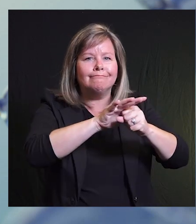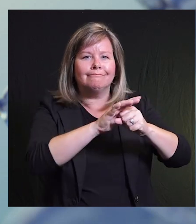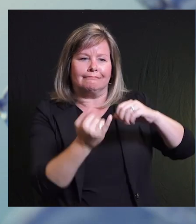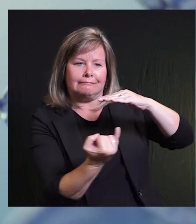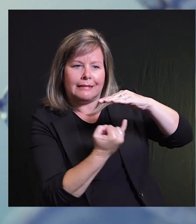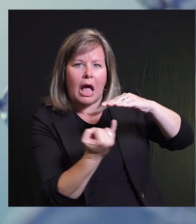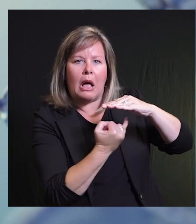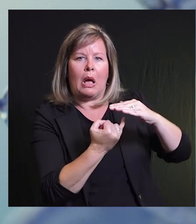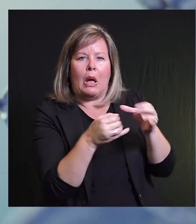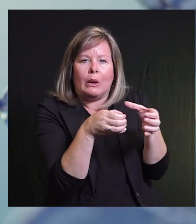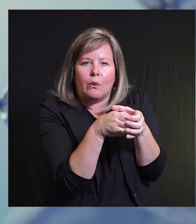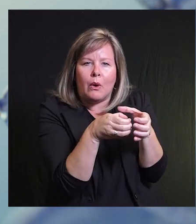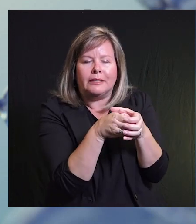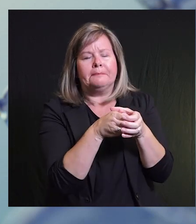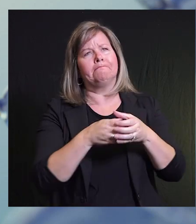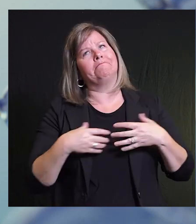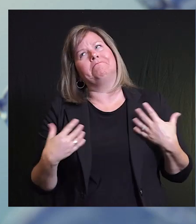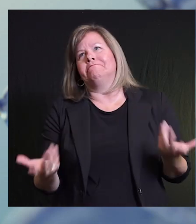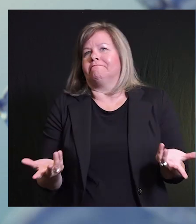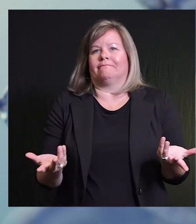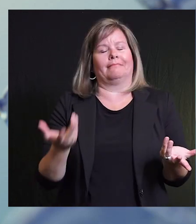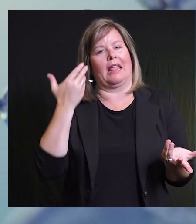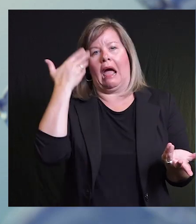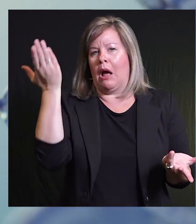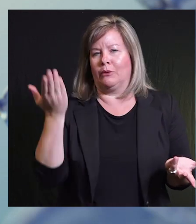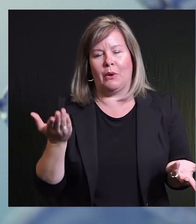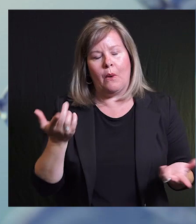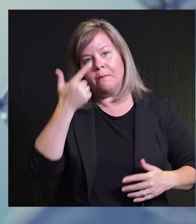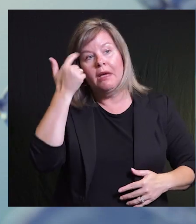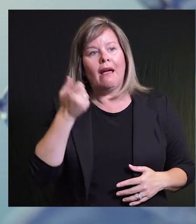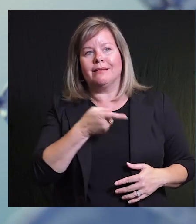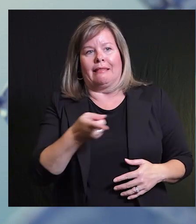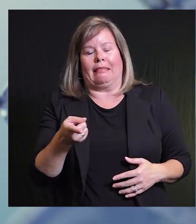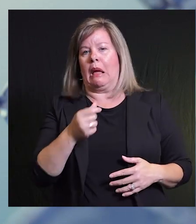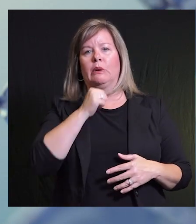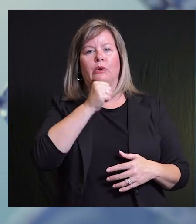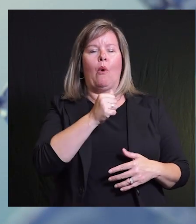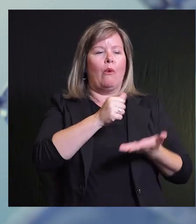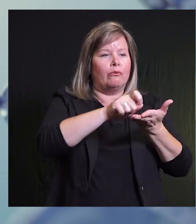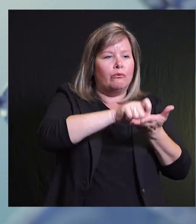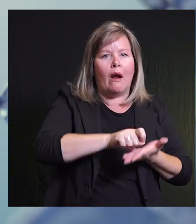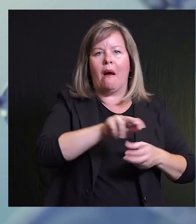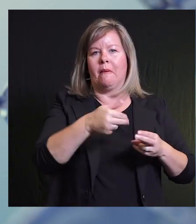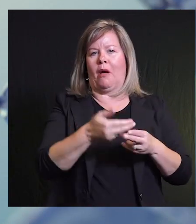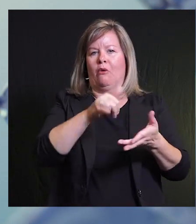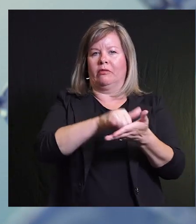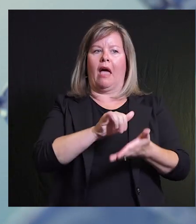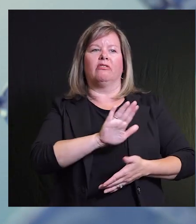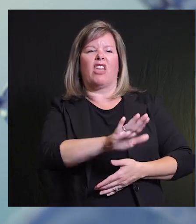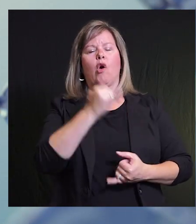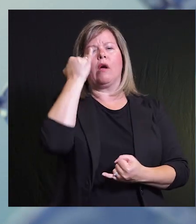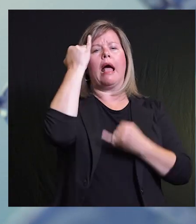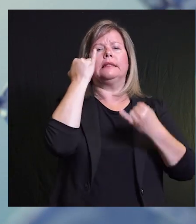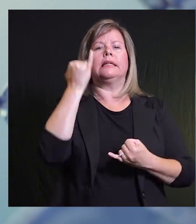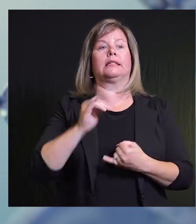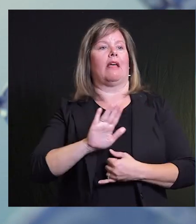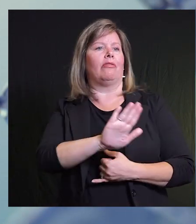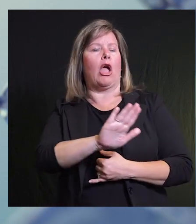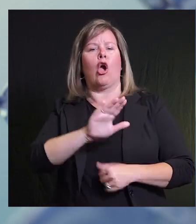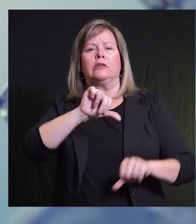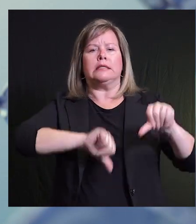because they didn't speak directly to those topics. Their quotes don't speak to mask use. The science of their time